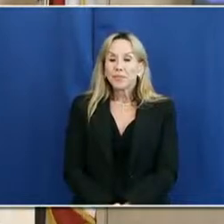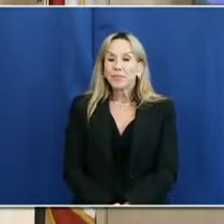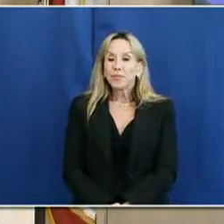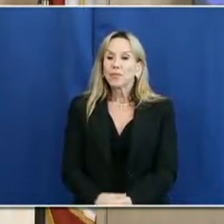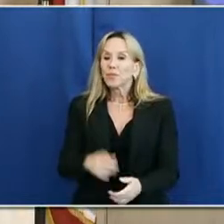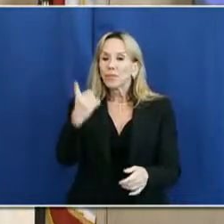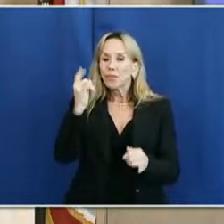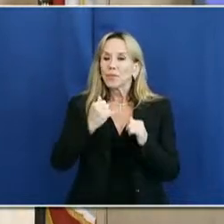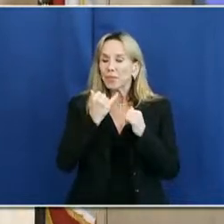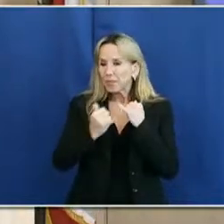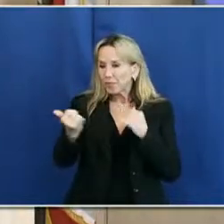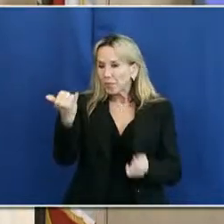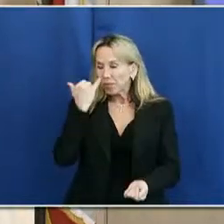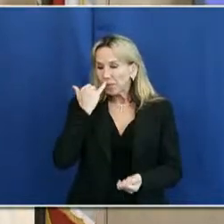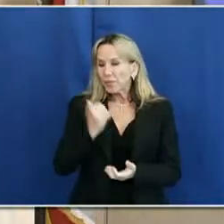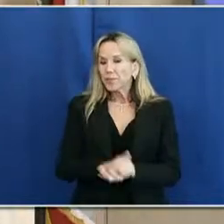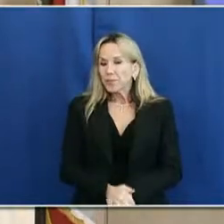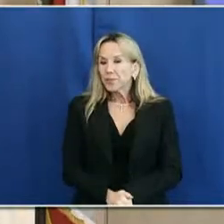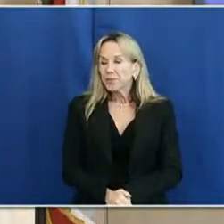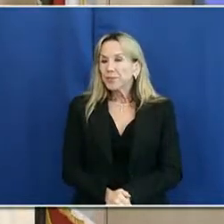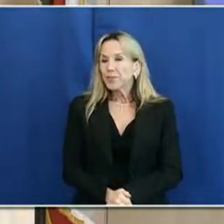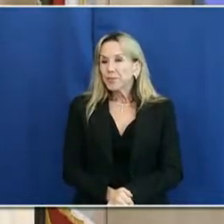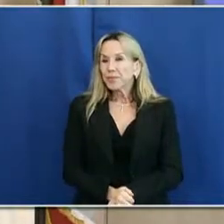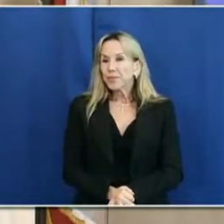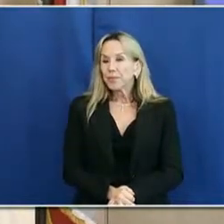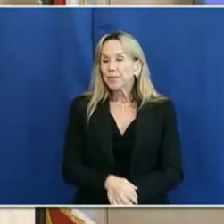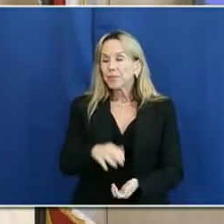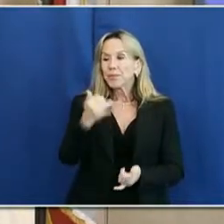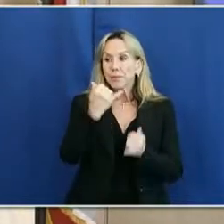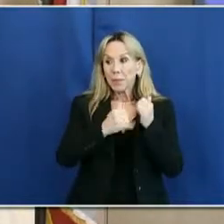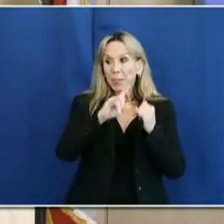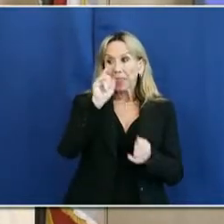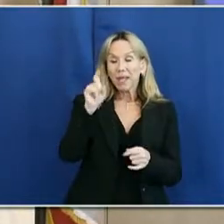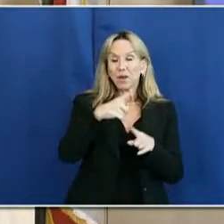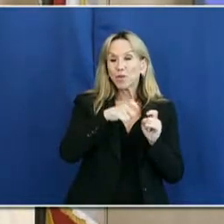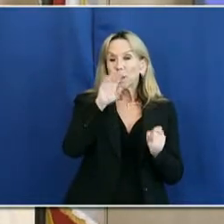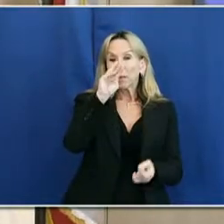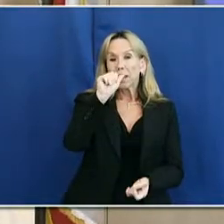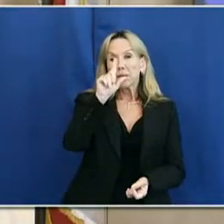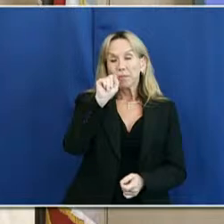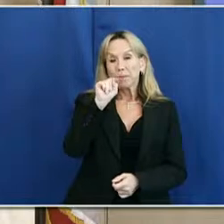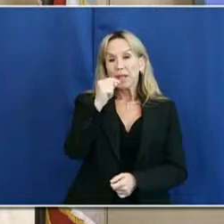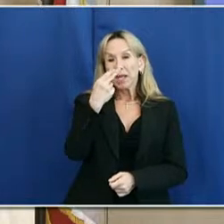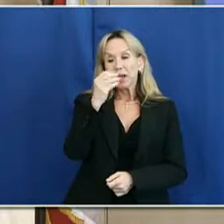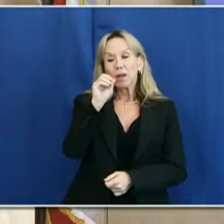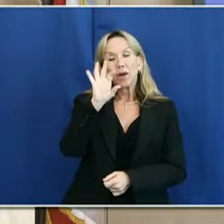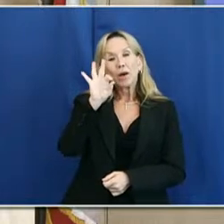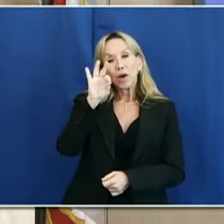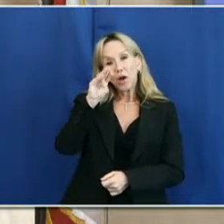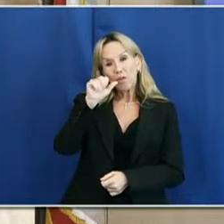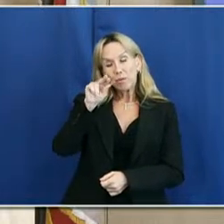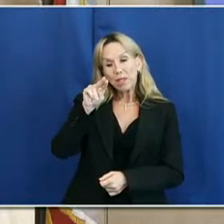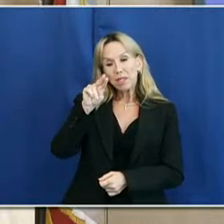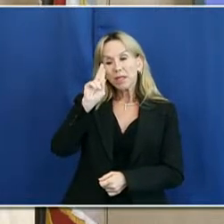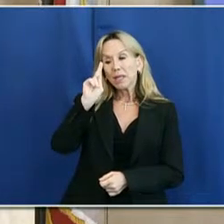We have one final call-in question. And the last question will be from Matt Hoffman from